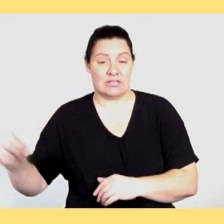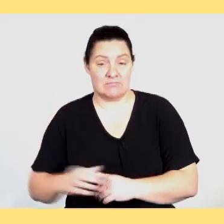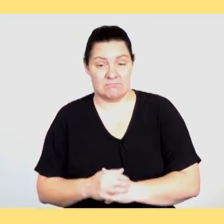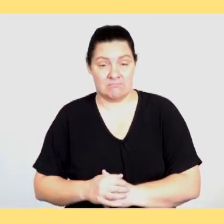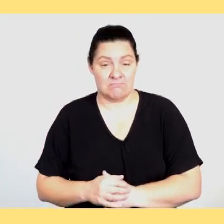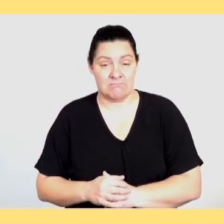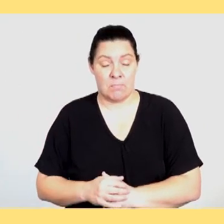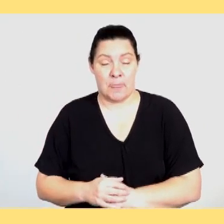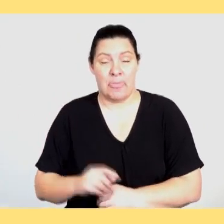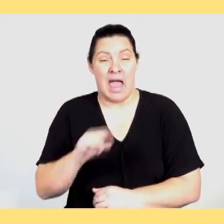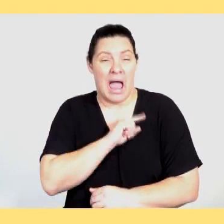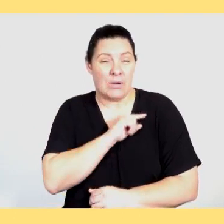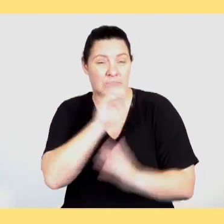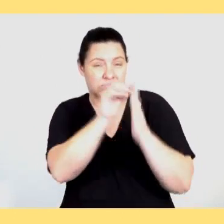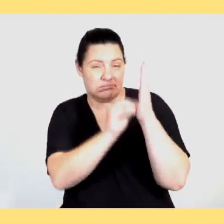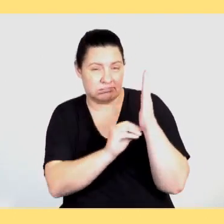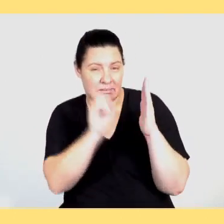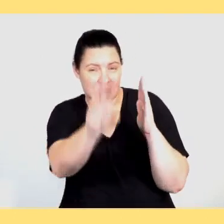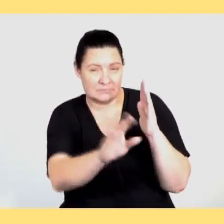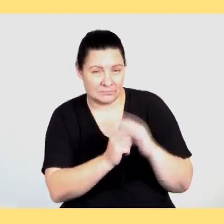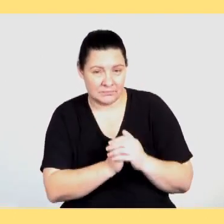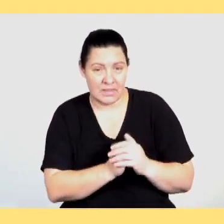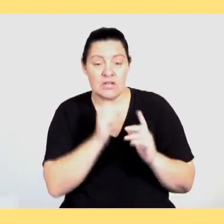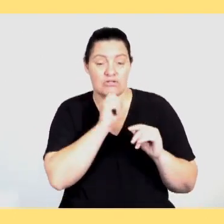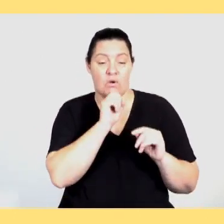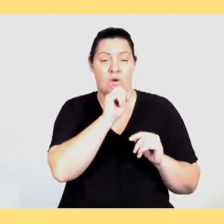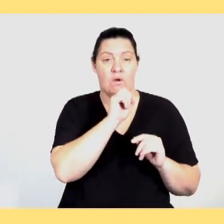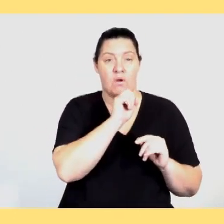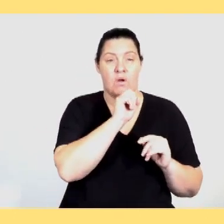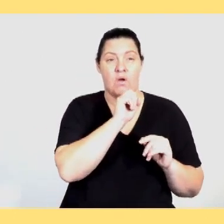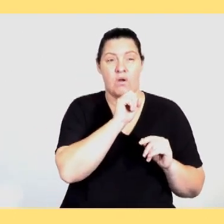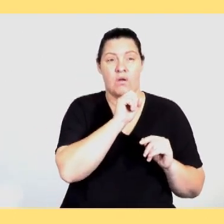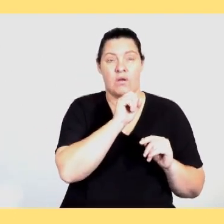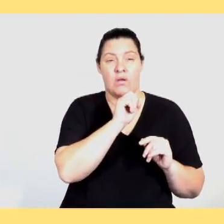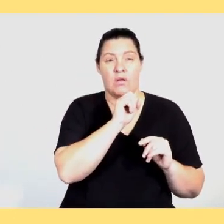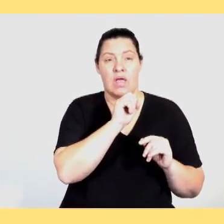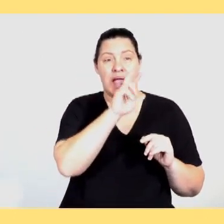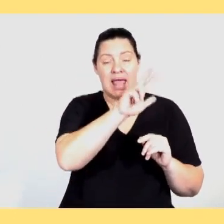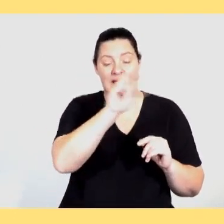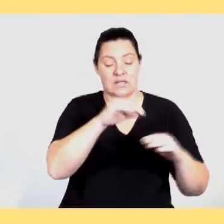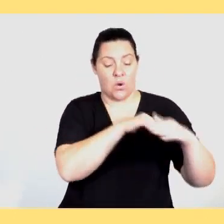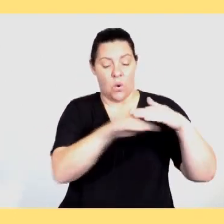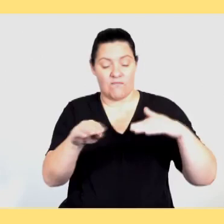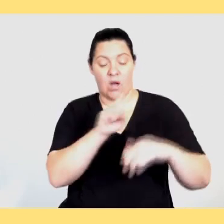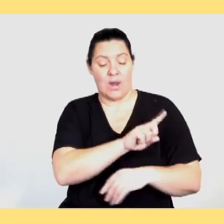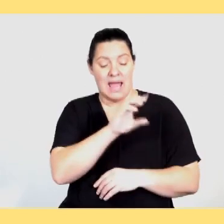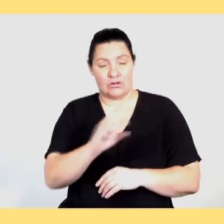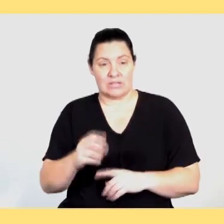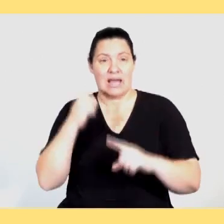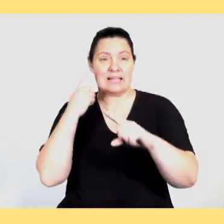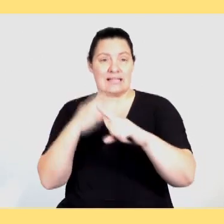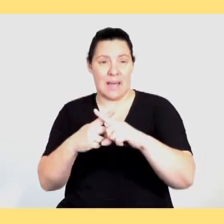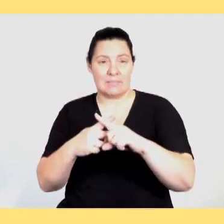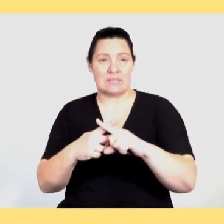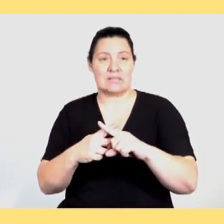9,600. I want to give you a second to punch that in the calculator. You're saying 80 over 100, 80 divided